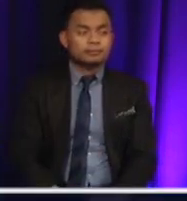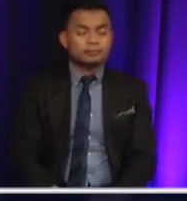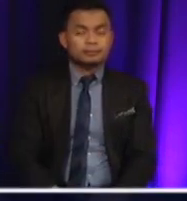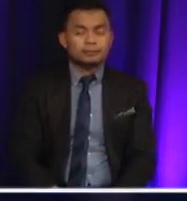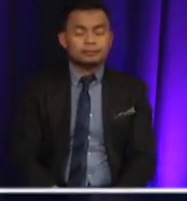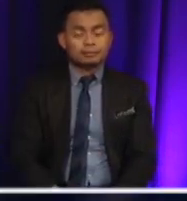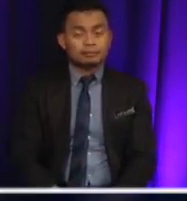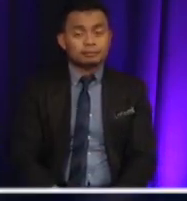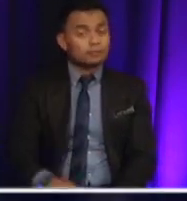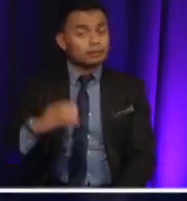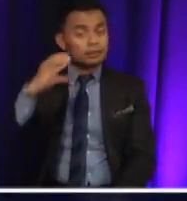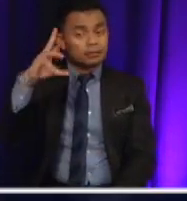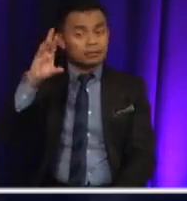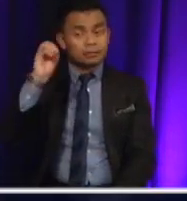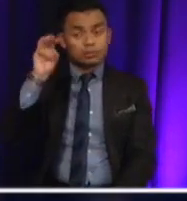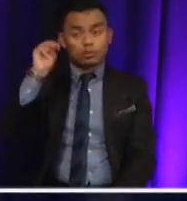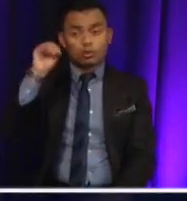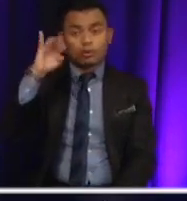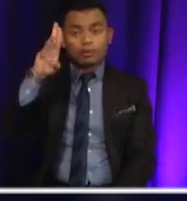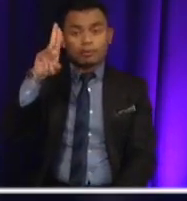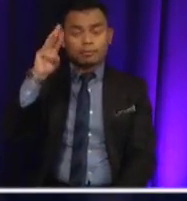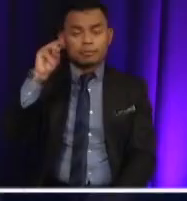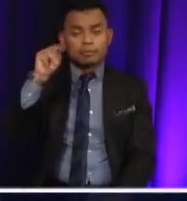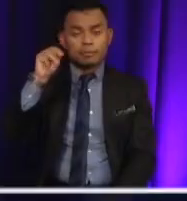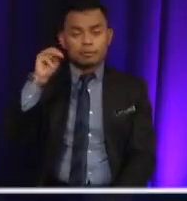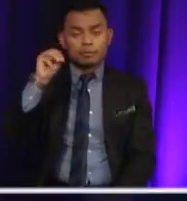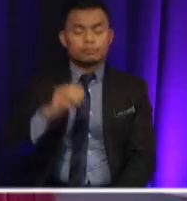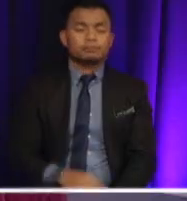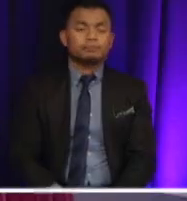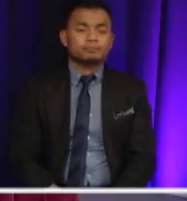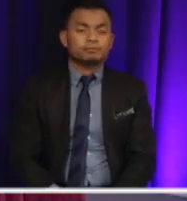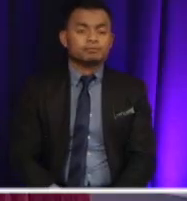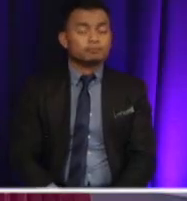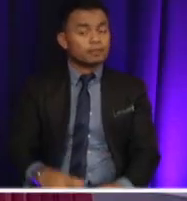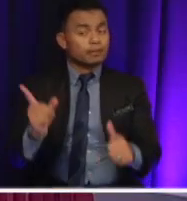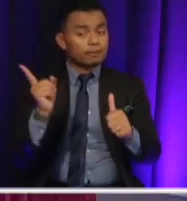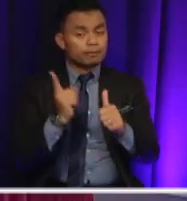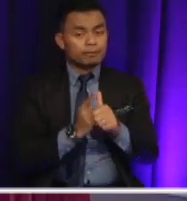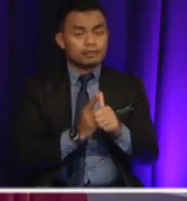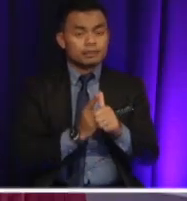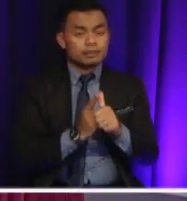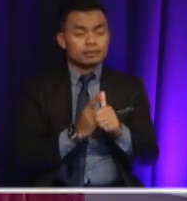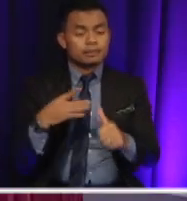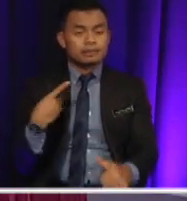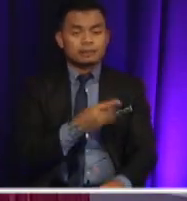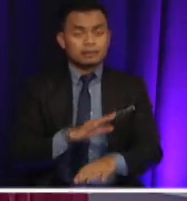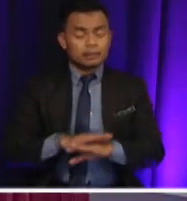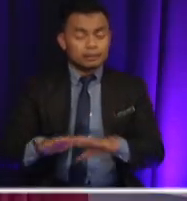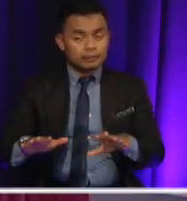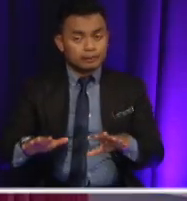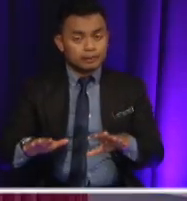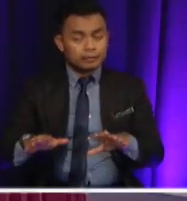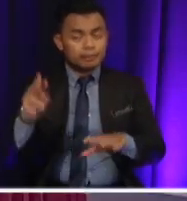Chromium. Chromium. Okay, there's All 3. right, sure, yeah. Okay. Well, first of all, obviously we will not have time to look